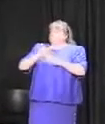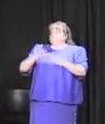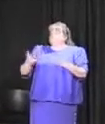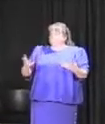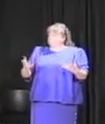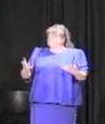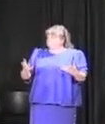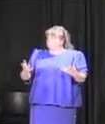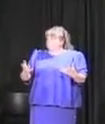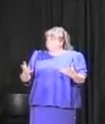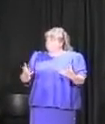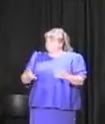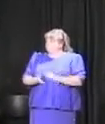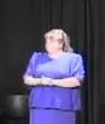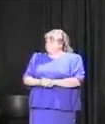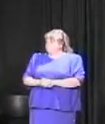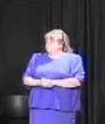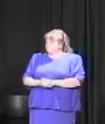Spit it out.